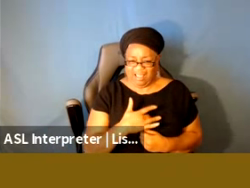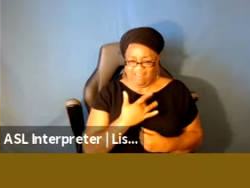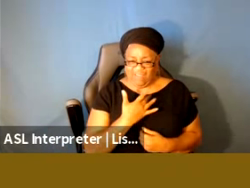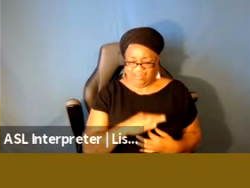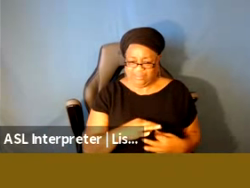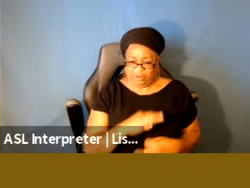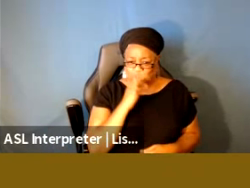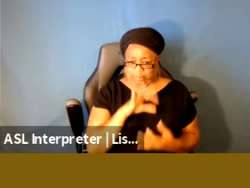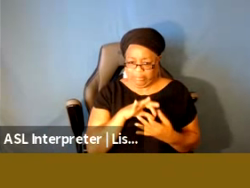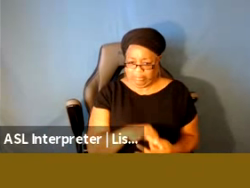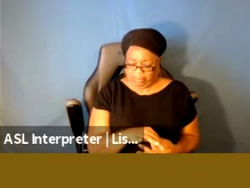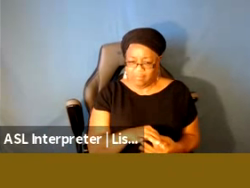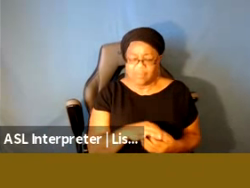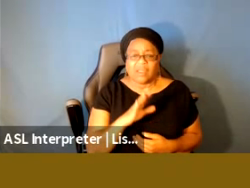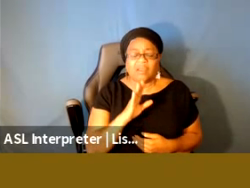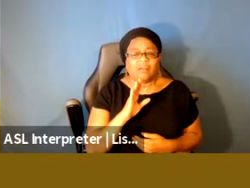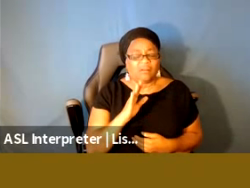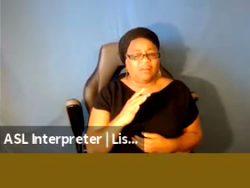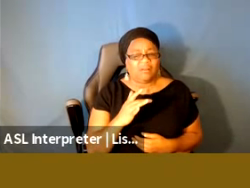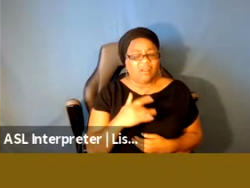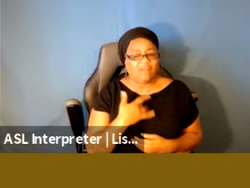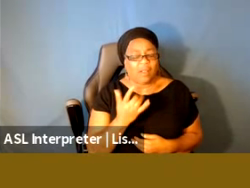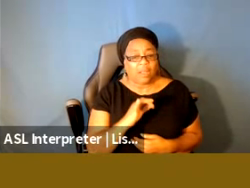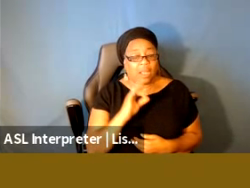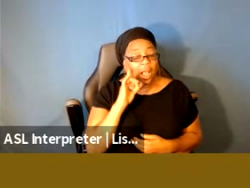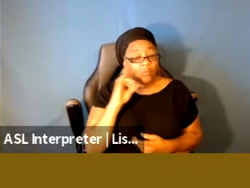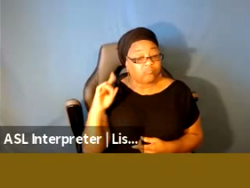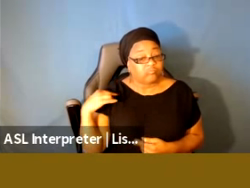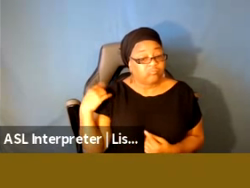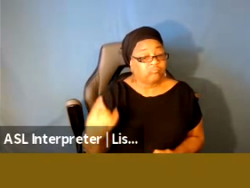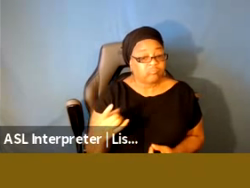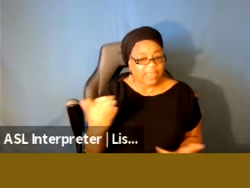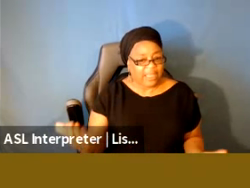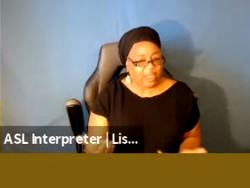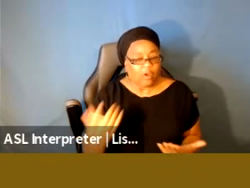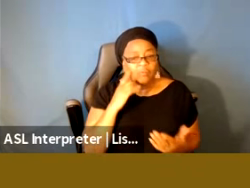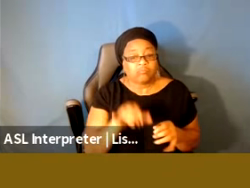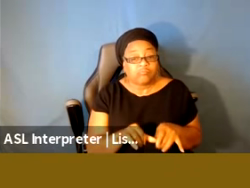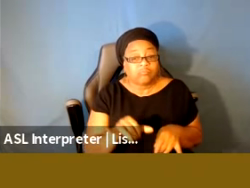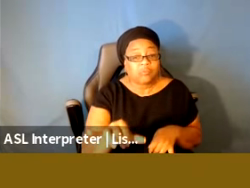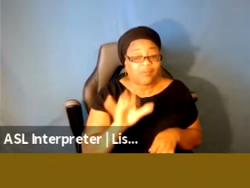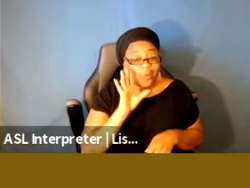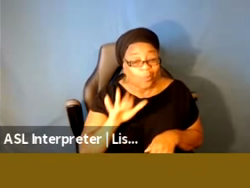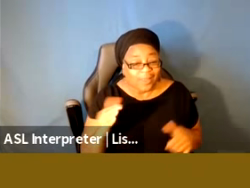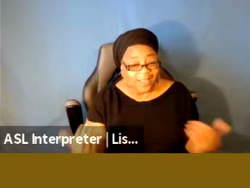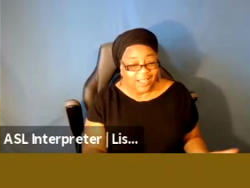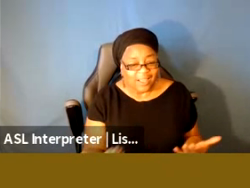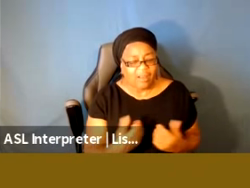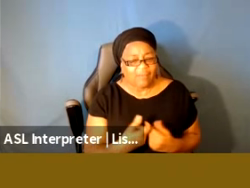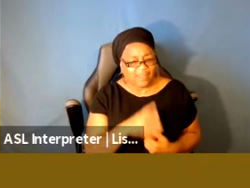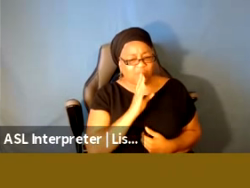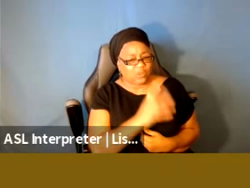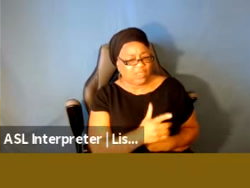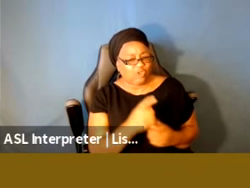was saying I was always here and I always will be here. His rep, you know, his work always spoke to his recent works